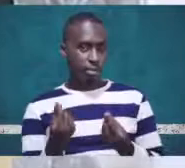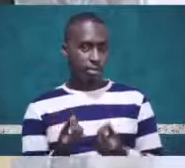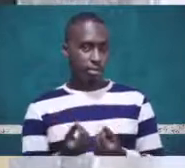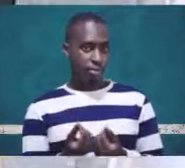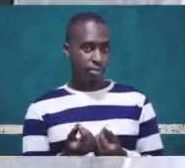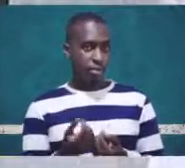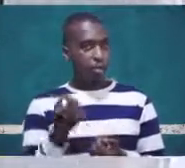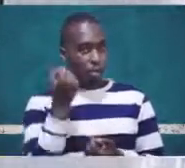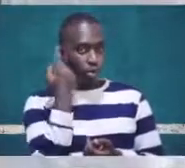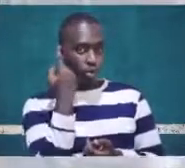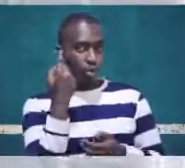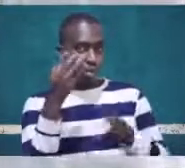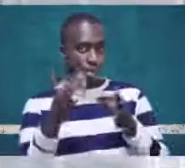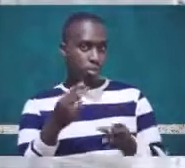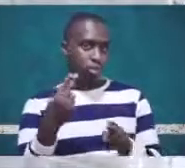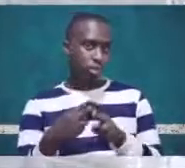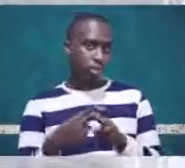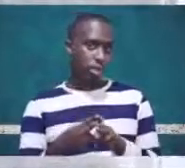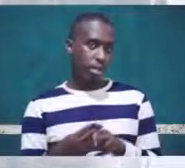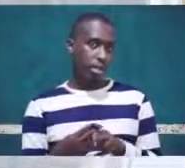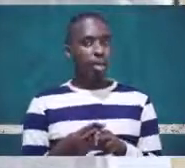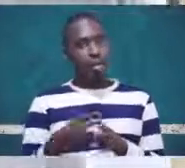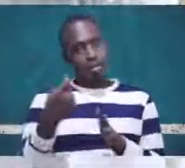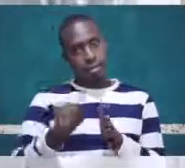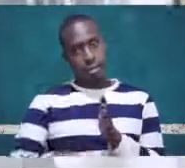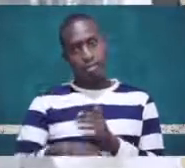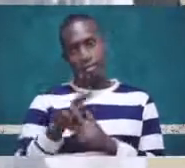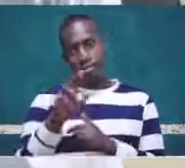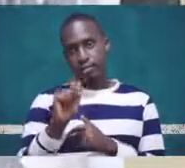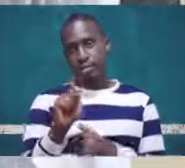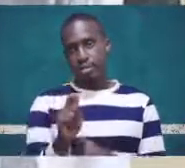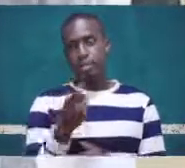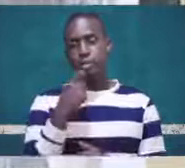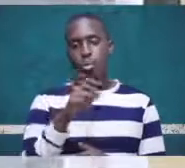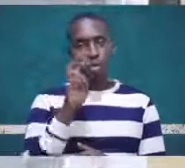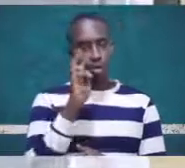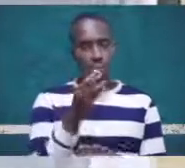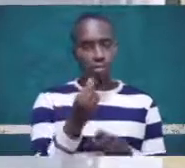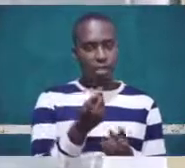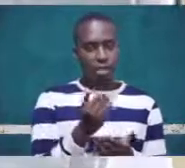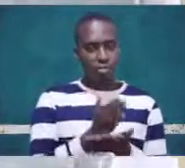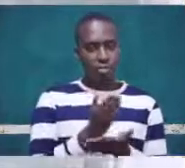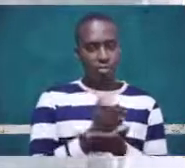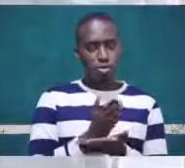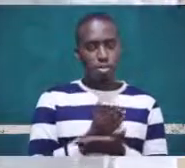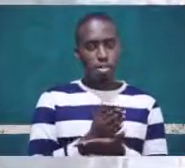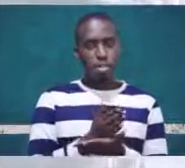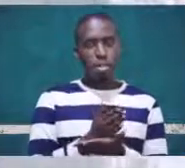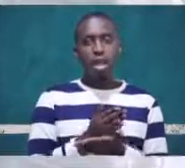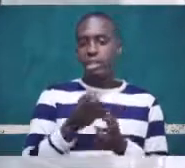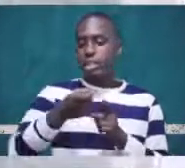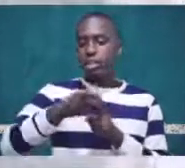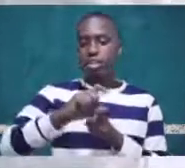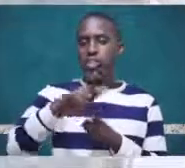I want you to understand what we call value-added tax. So you need to check the money that has been added on